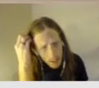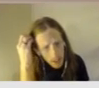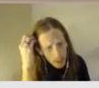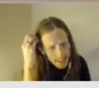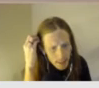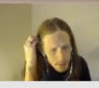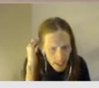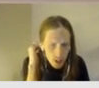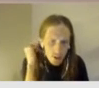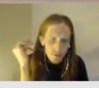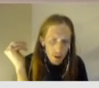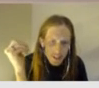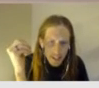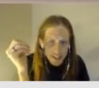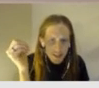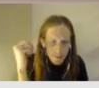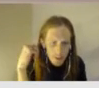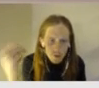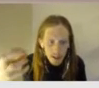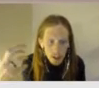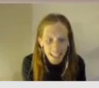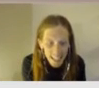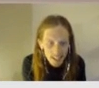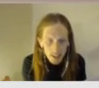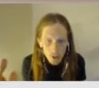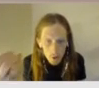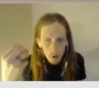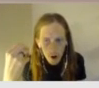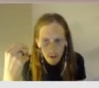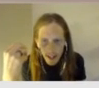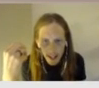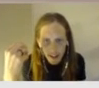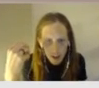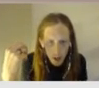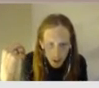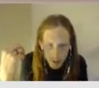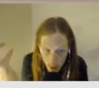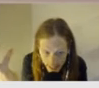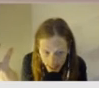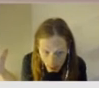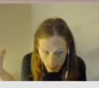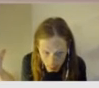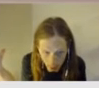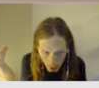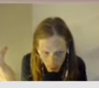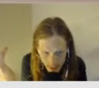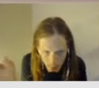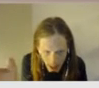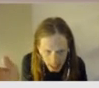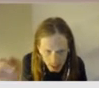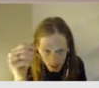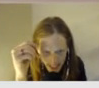mean, it seems like your photos tend to feel fairly candid. So are they, you say you like to interact with people, though. What's